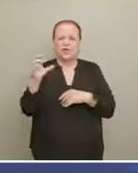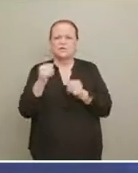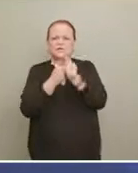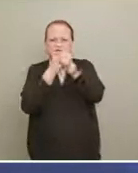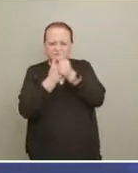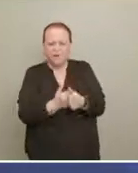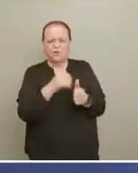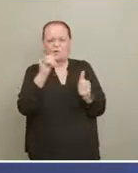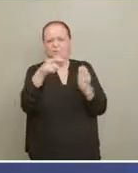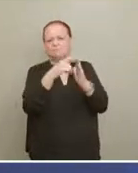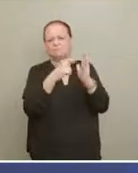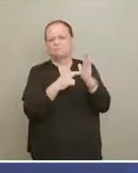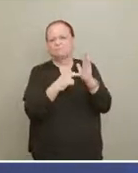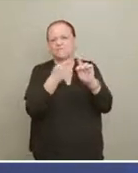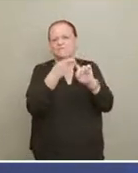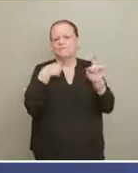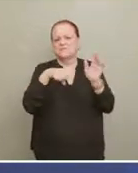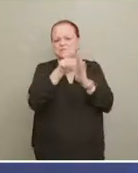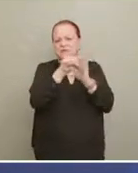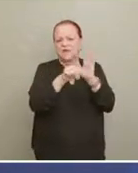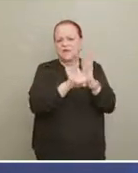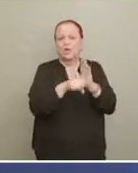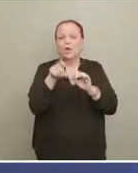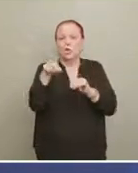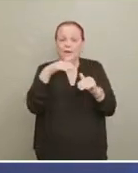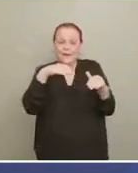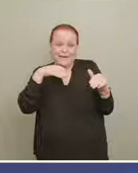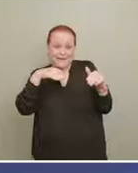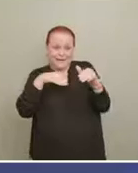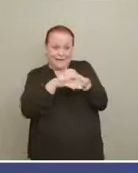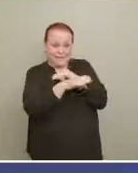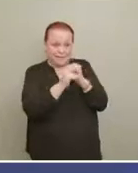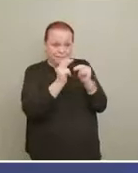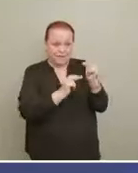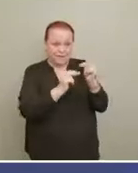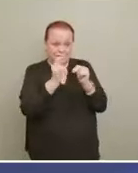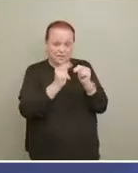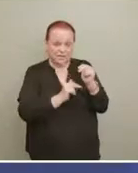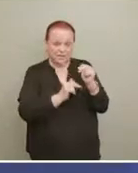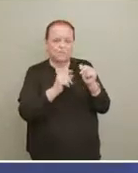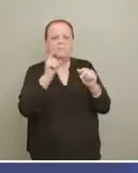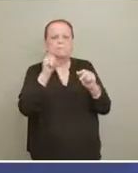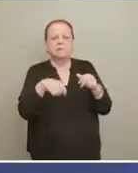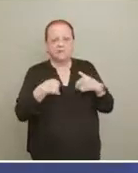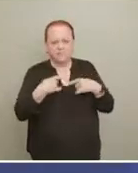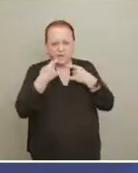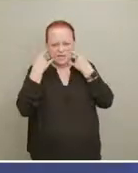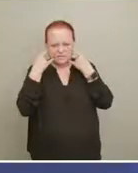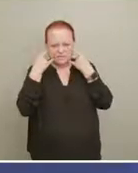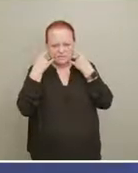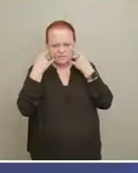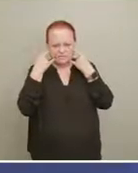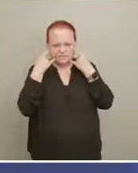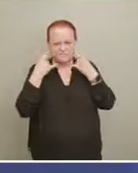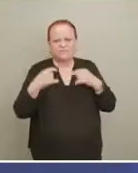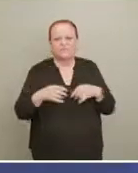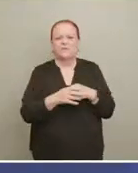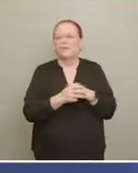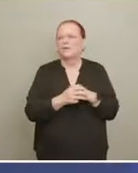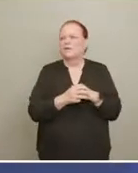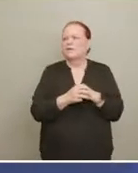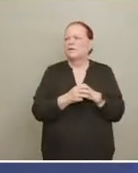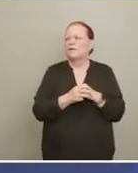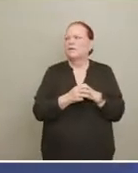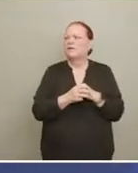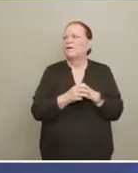that guidance. That is, when you're indoor in a setting, a specific general setting, you don't have